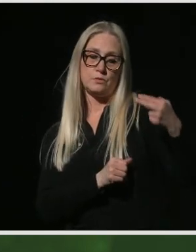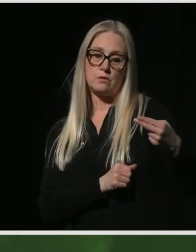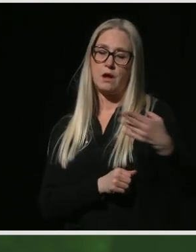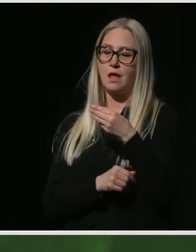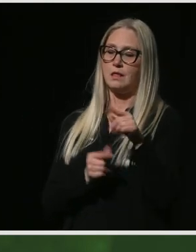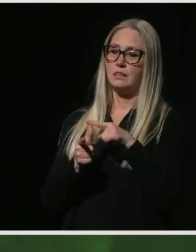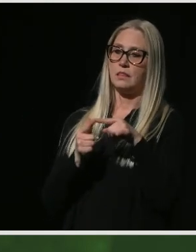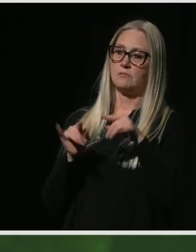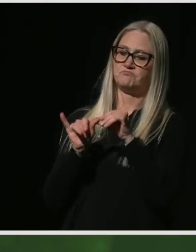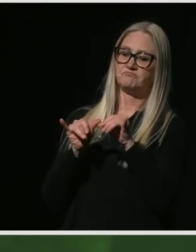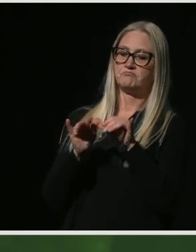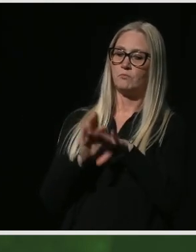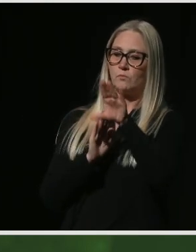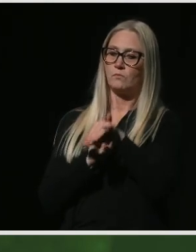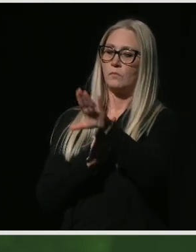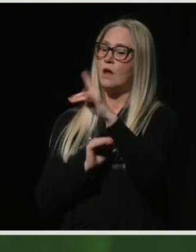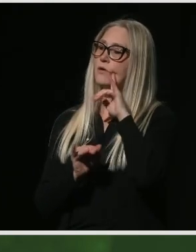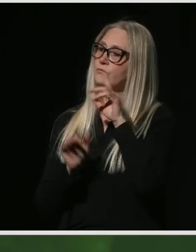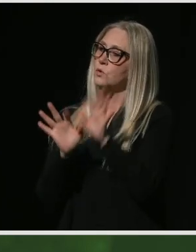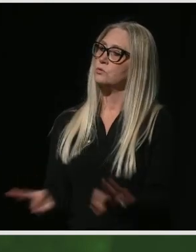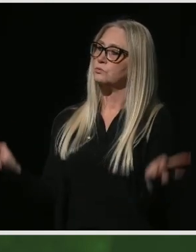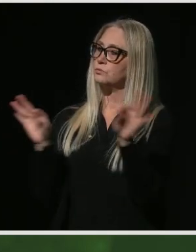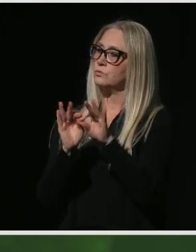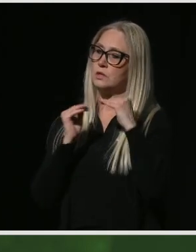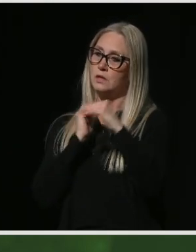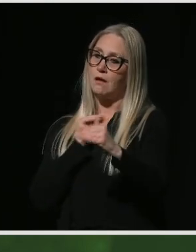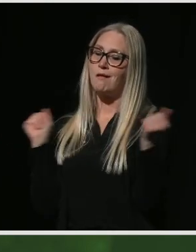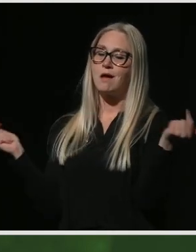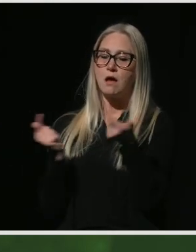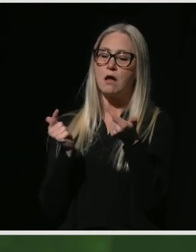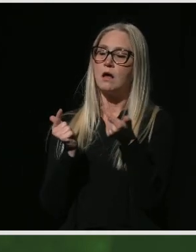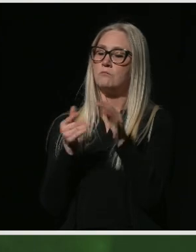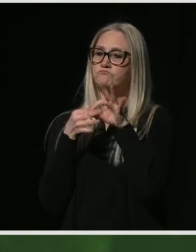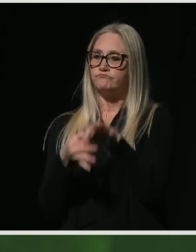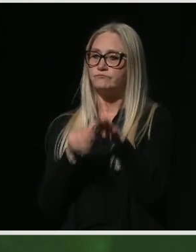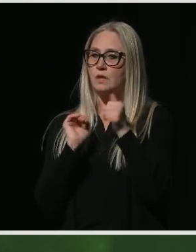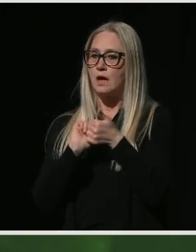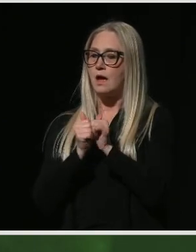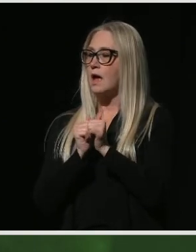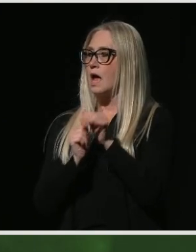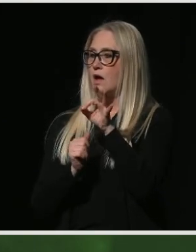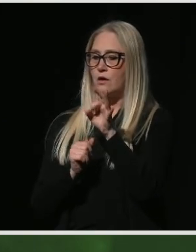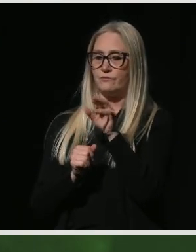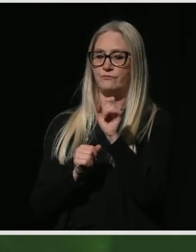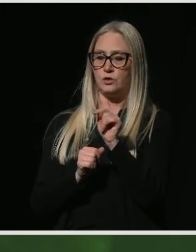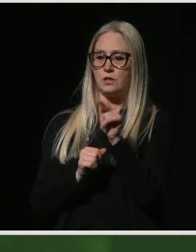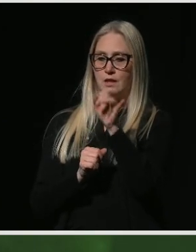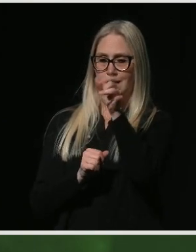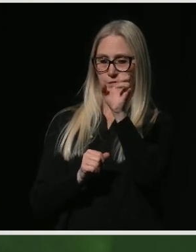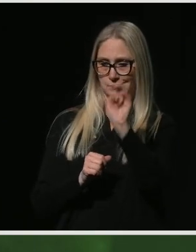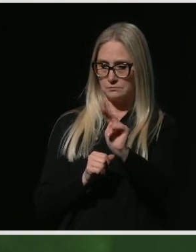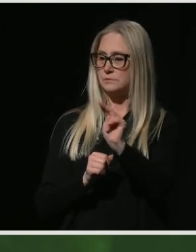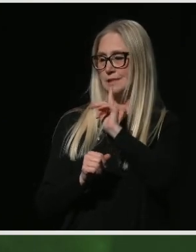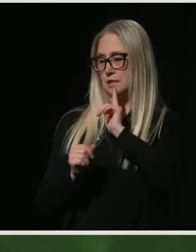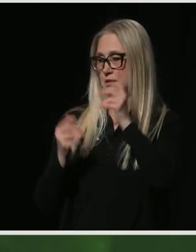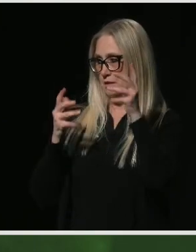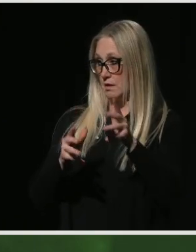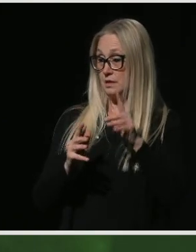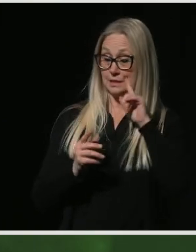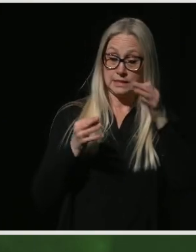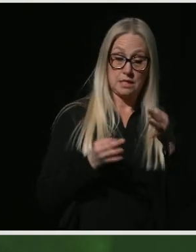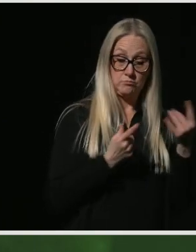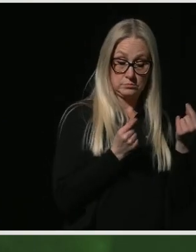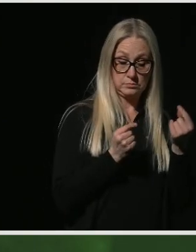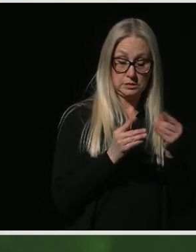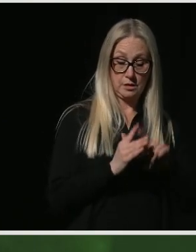critical levels. All this goes towards changing how fertilization is done, from deciding at the beginning of the season what you're